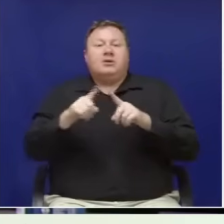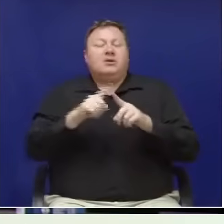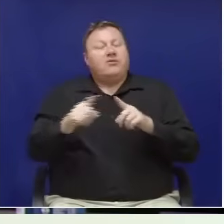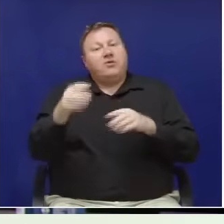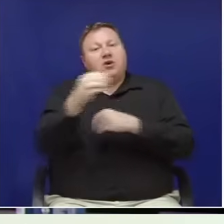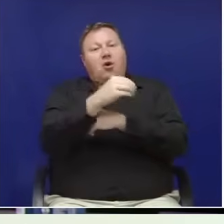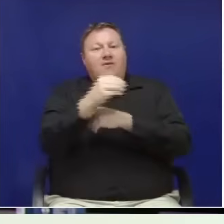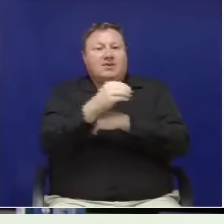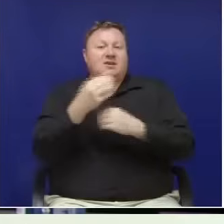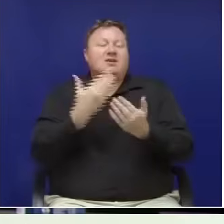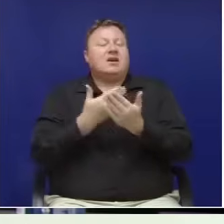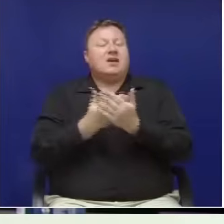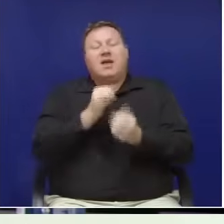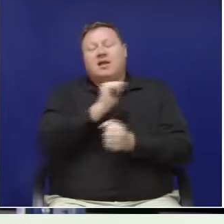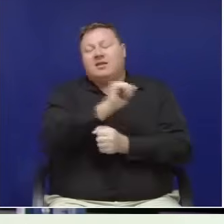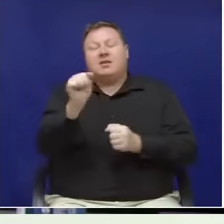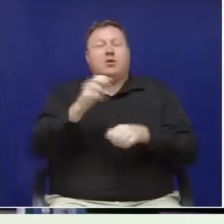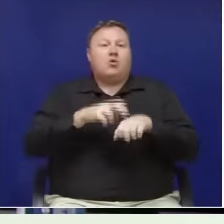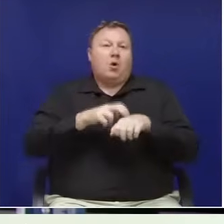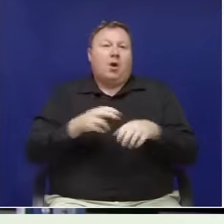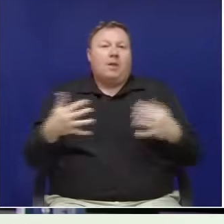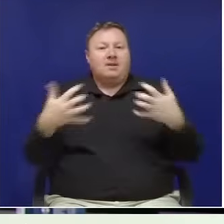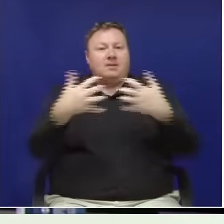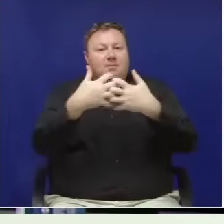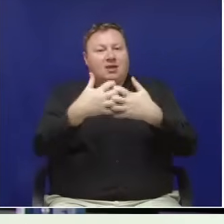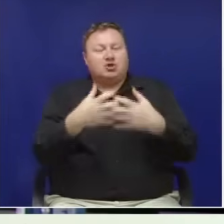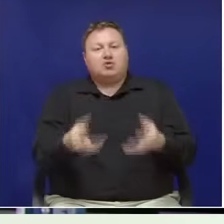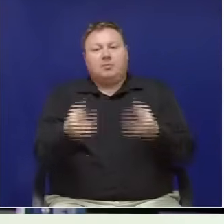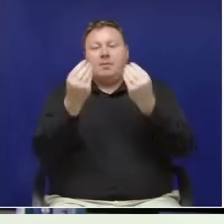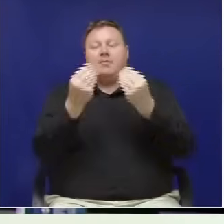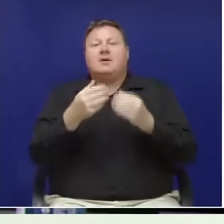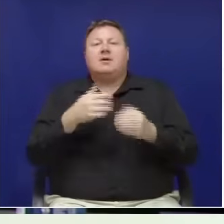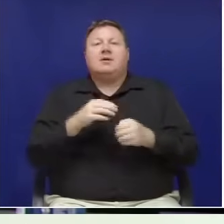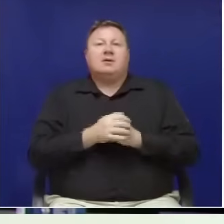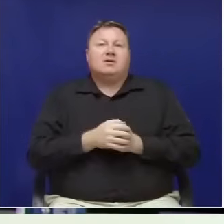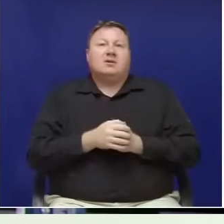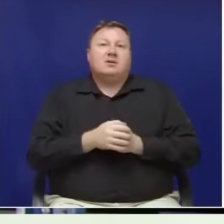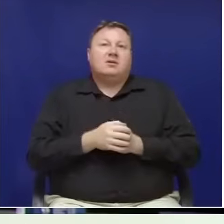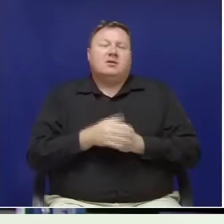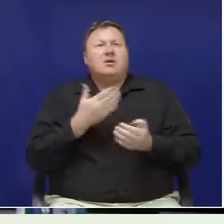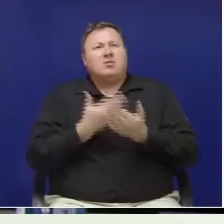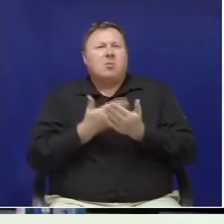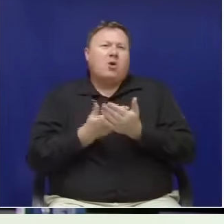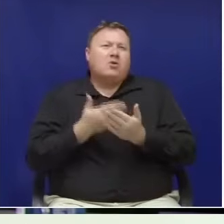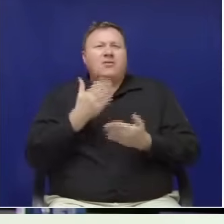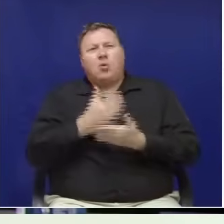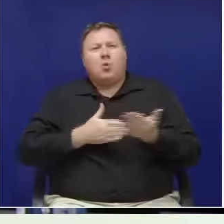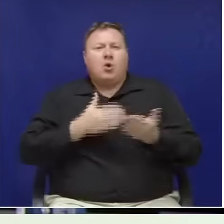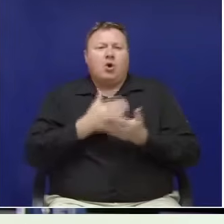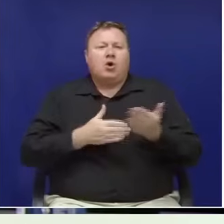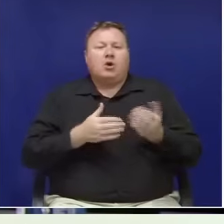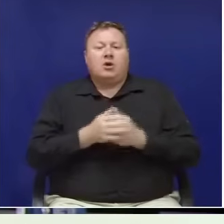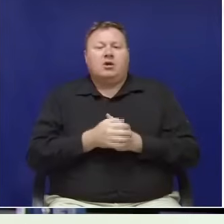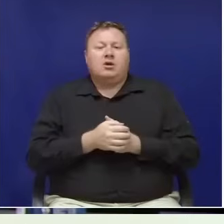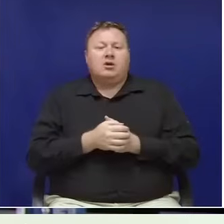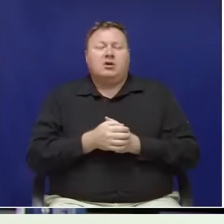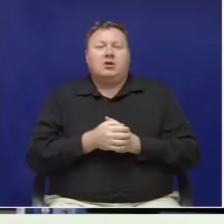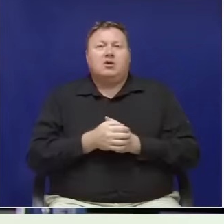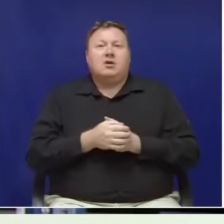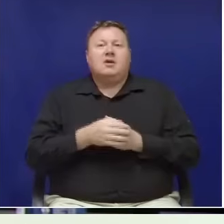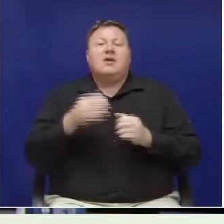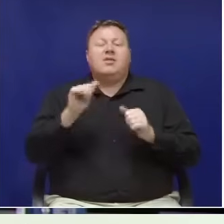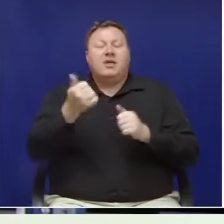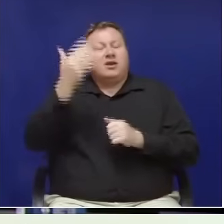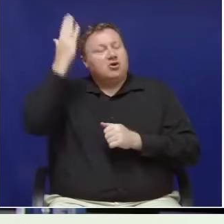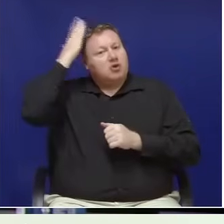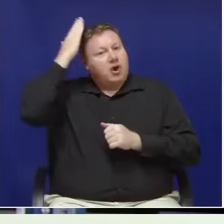be able to fulfill the requirements so that they are admitted attorneys. So it's part of the work, and then we take graduates from the streets as well